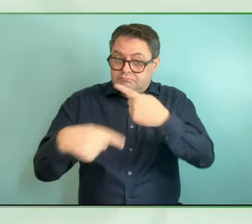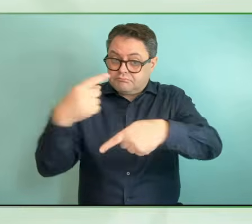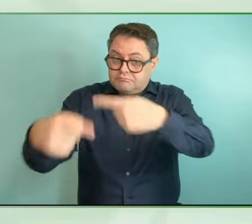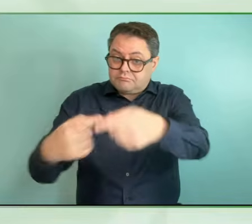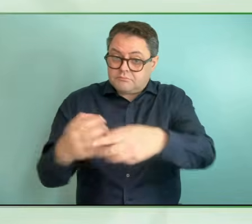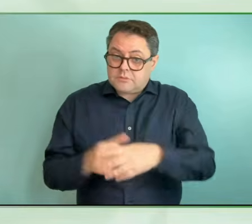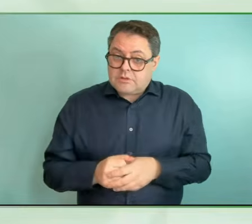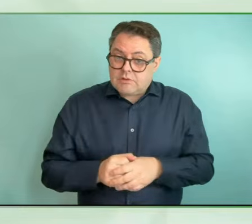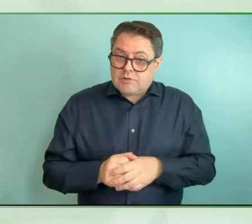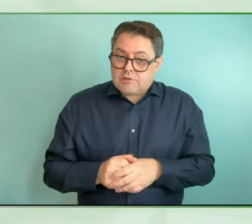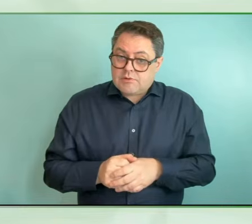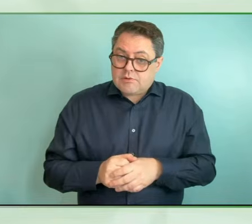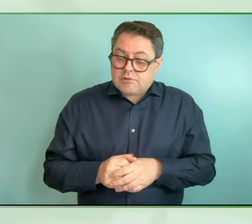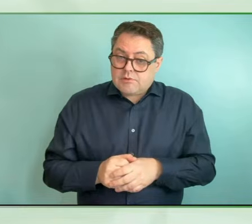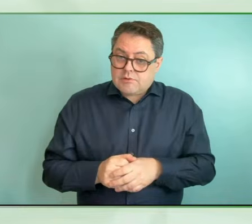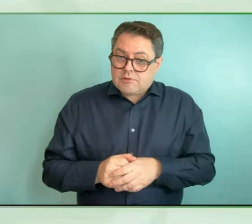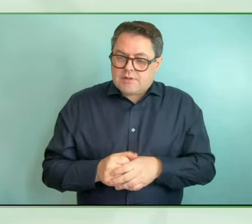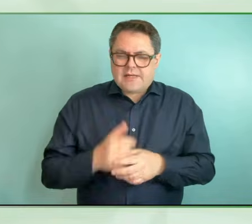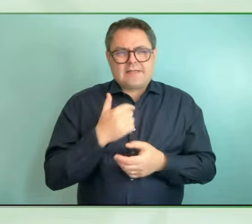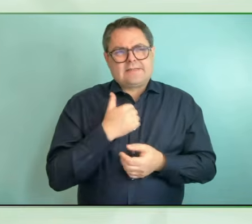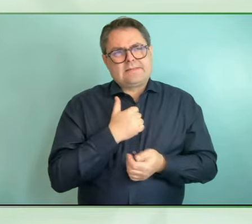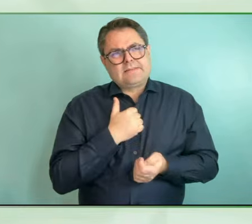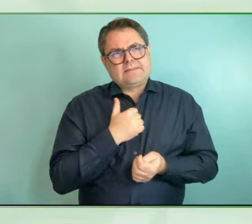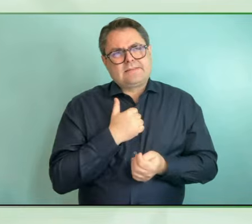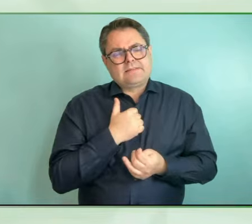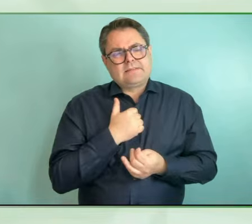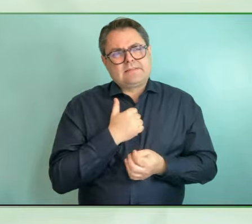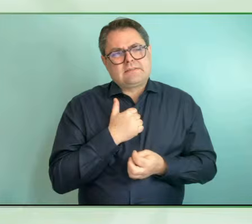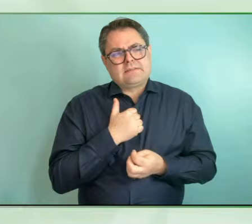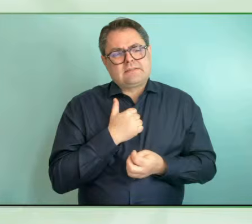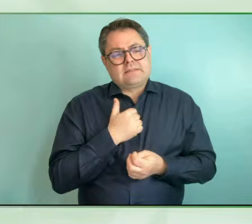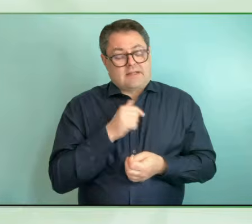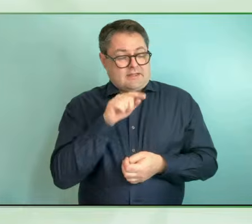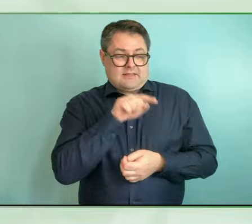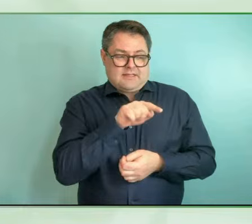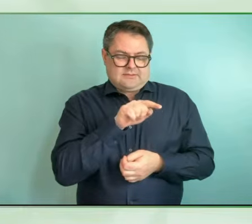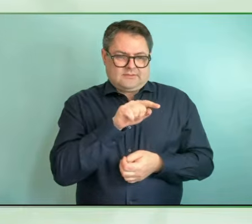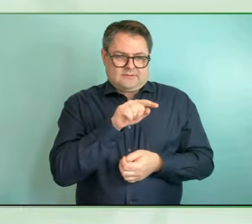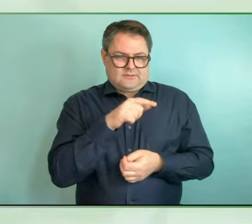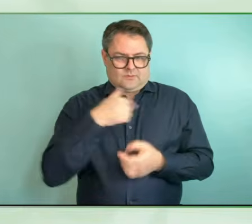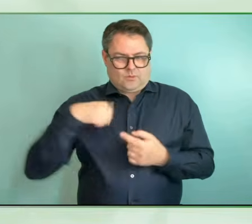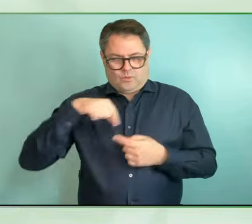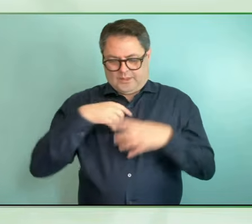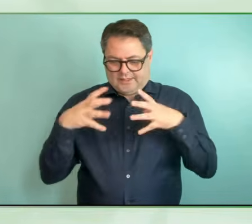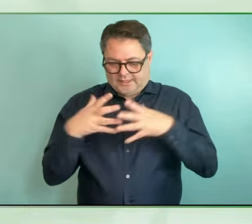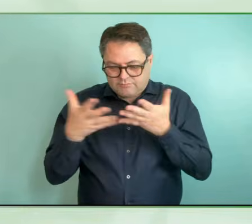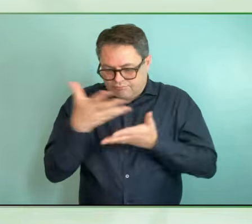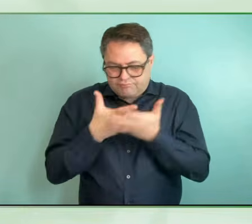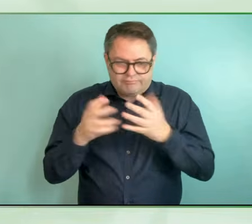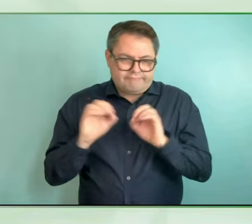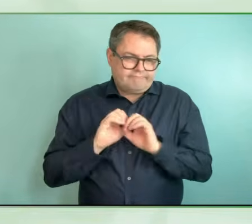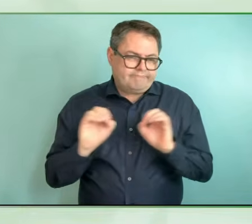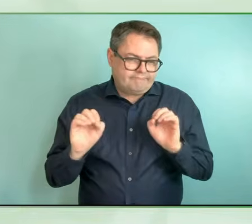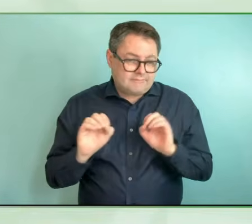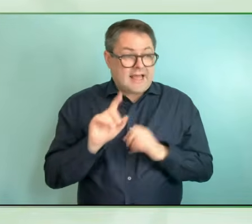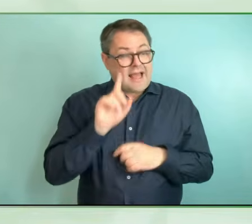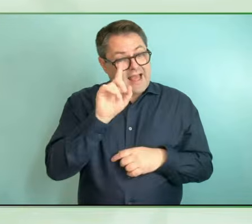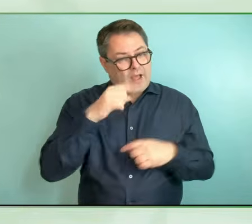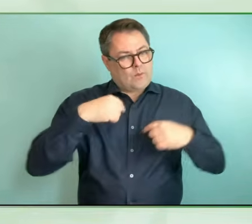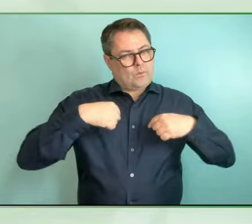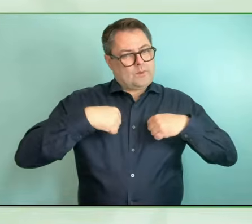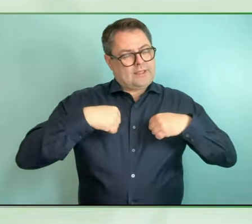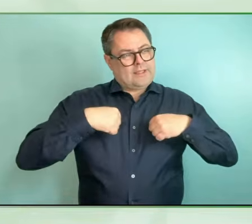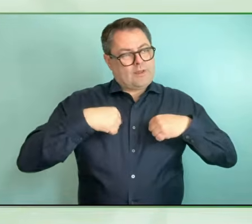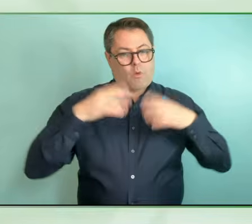Well, I don't think we've really talked about that, but given that it's open data, it's always not so